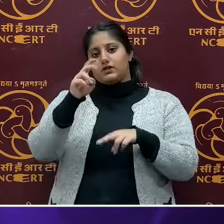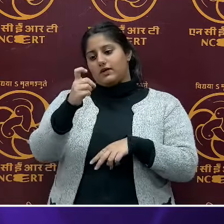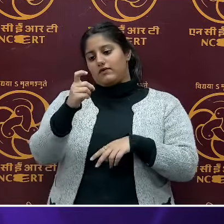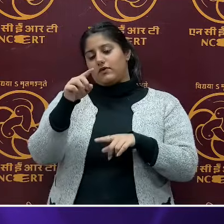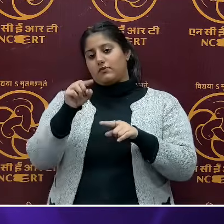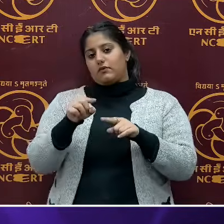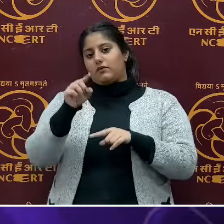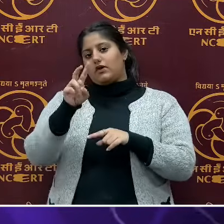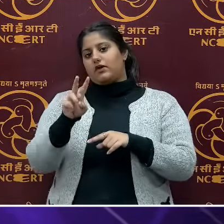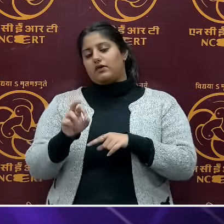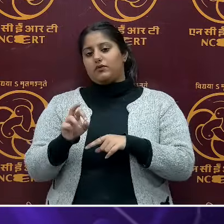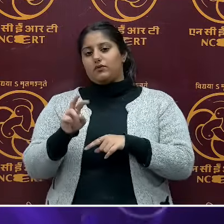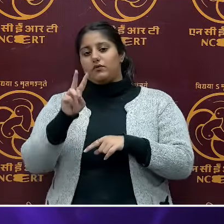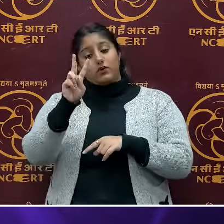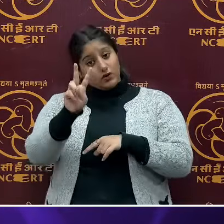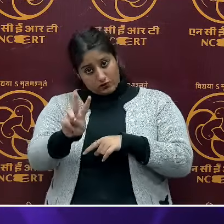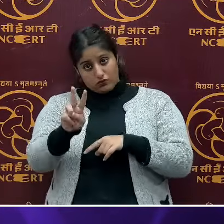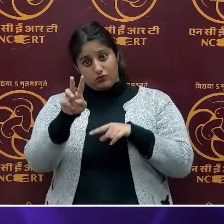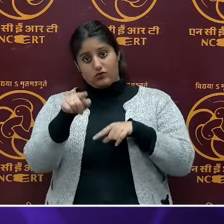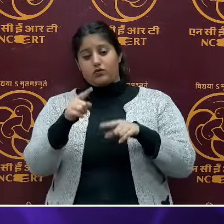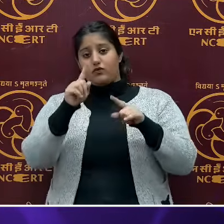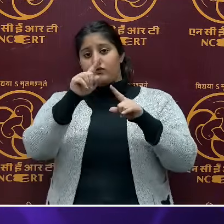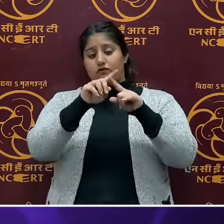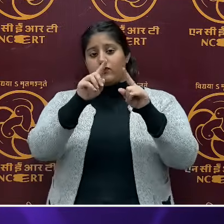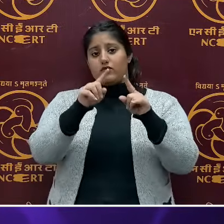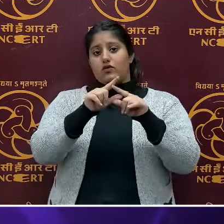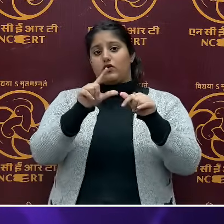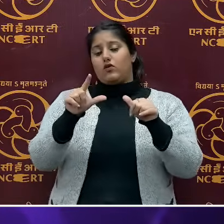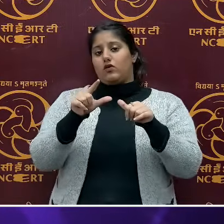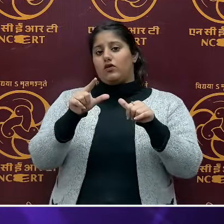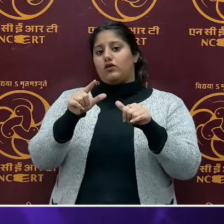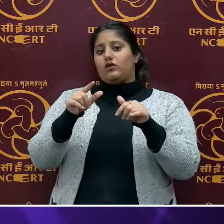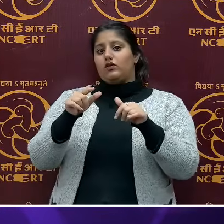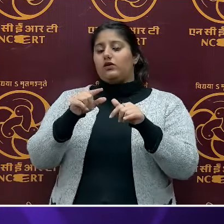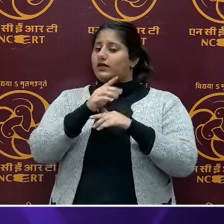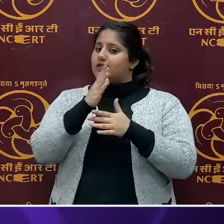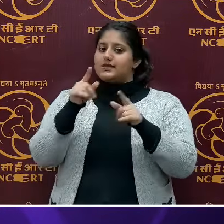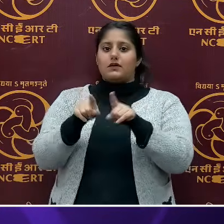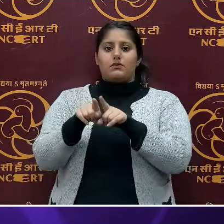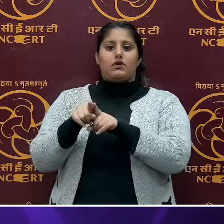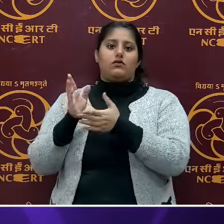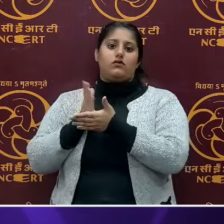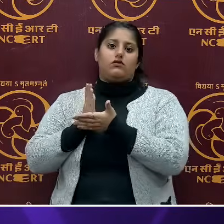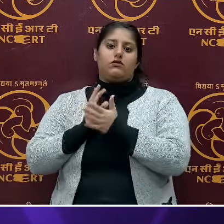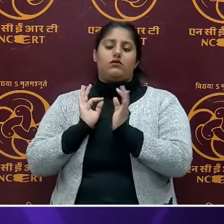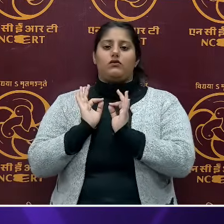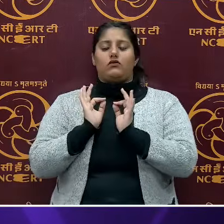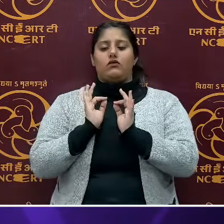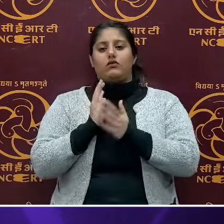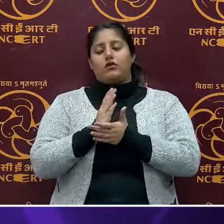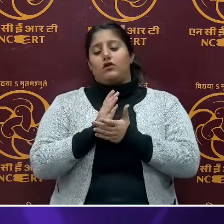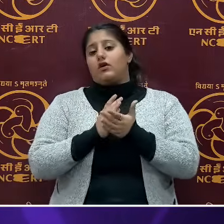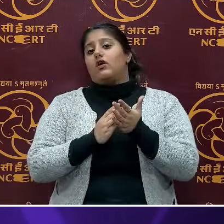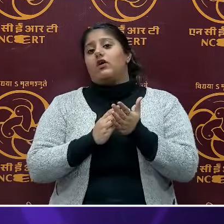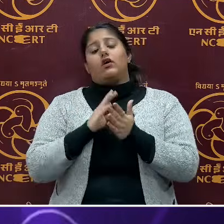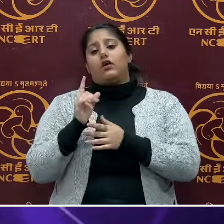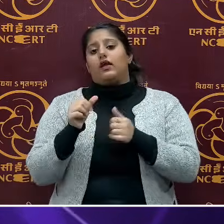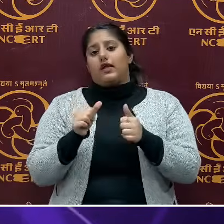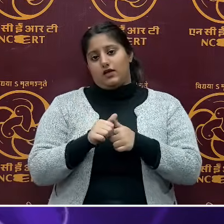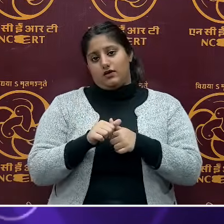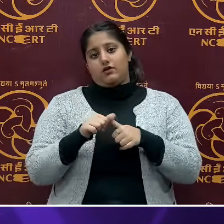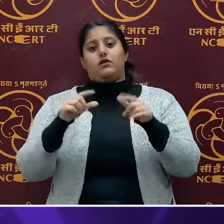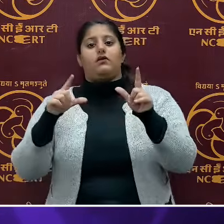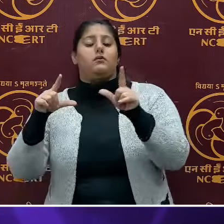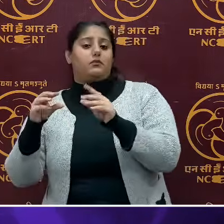by 2. So all the first 4 rectangles are not Yes. in proportion. Yes. Okay. Now what about E? Now rectangle A